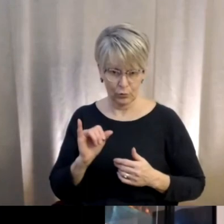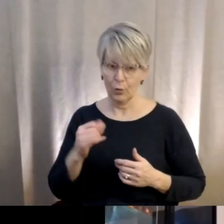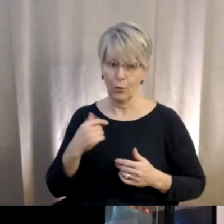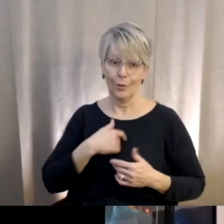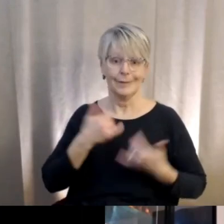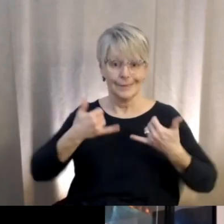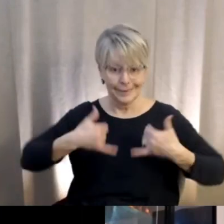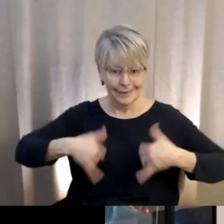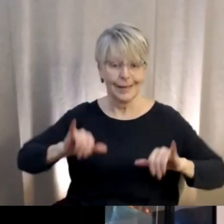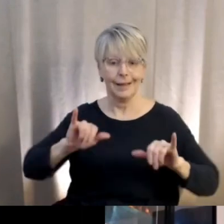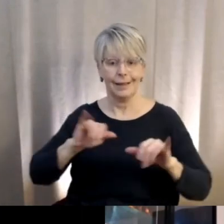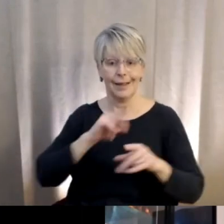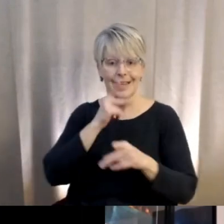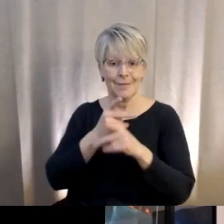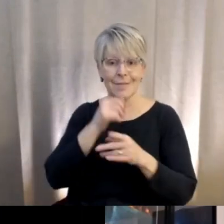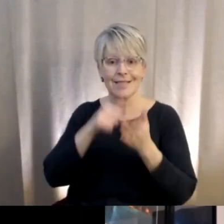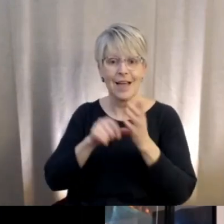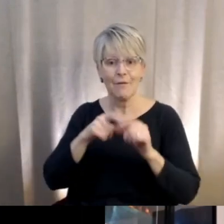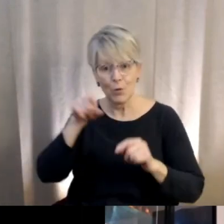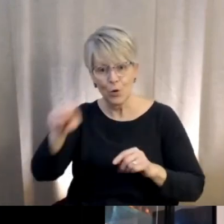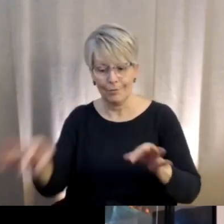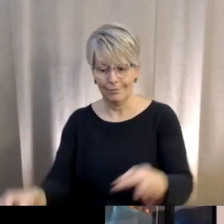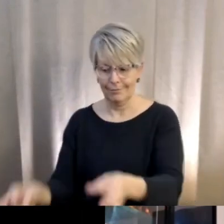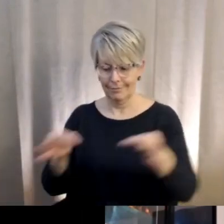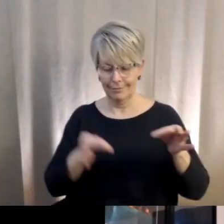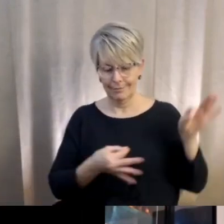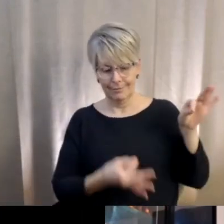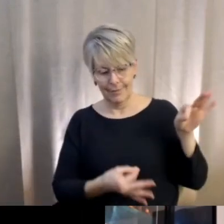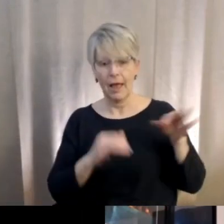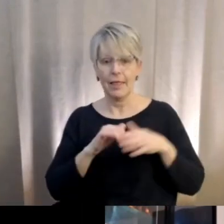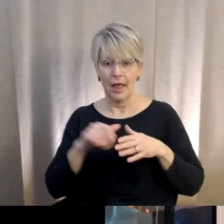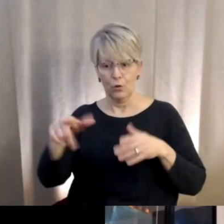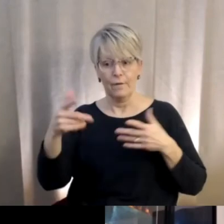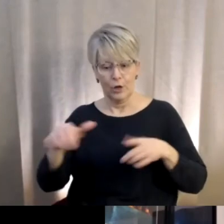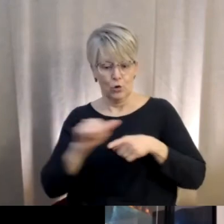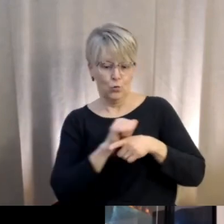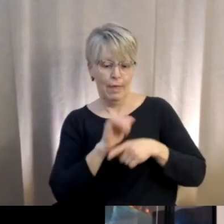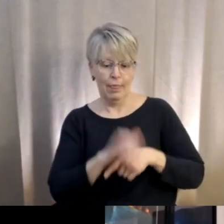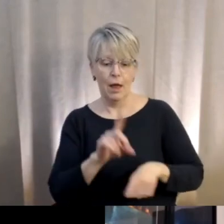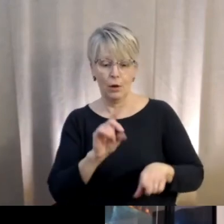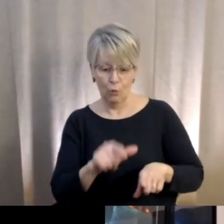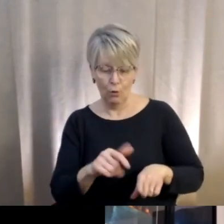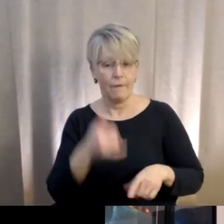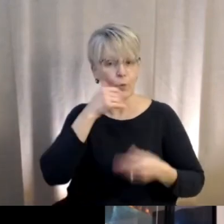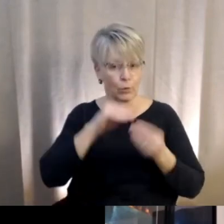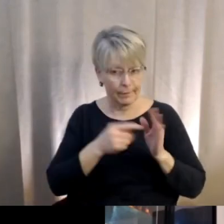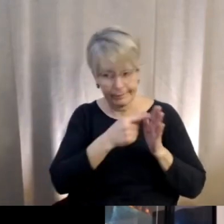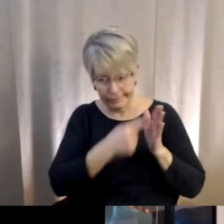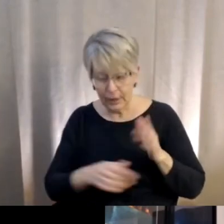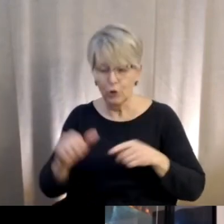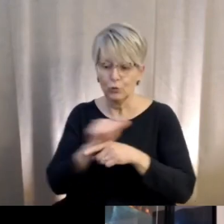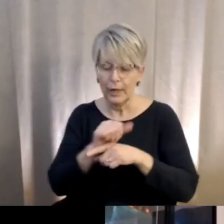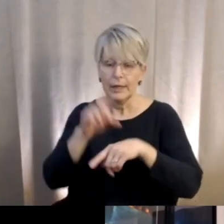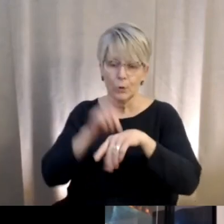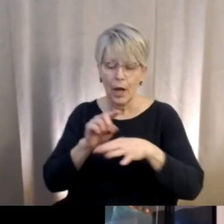we still keep the letter from you that says the dog is trained by you. And, you know, here's the phone number and here's what it's trained to task